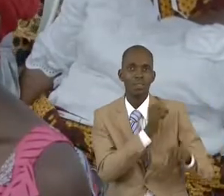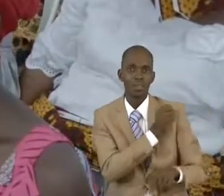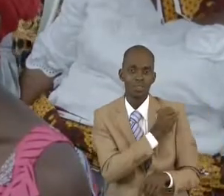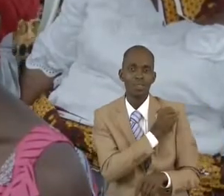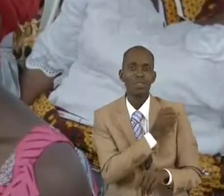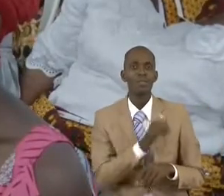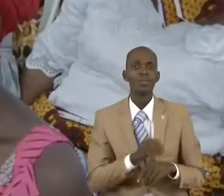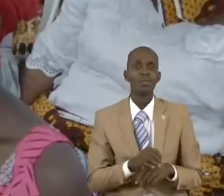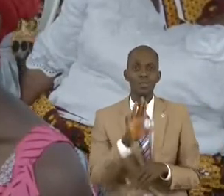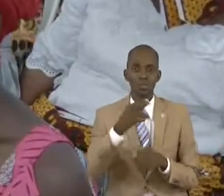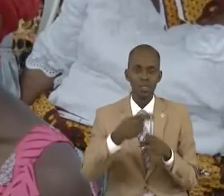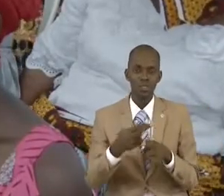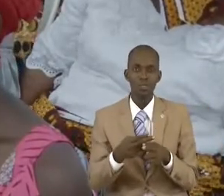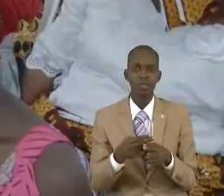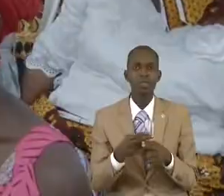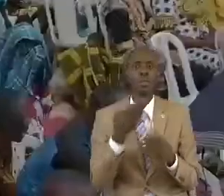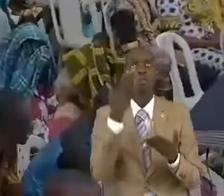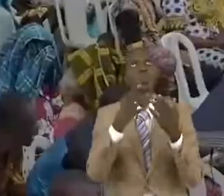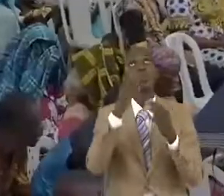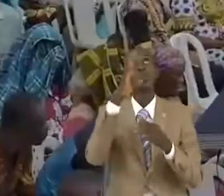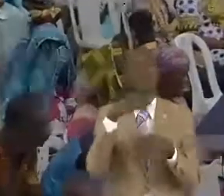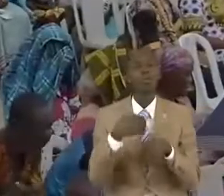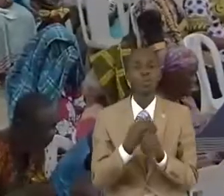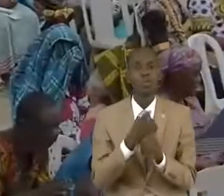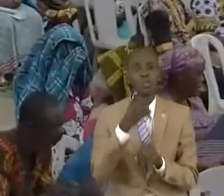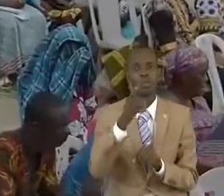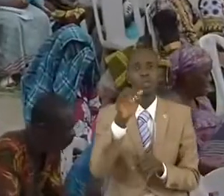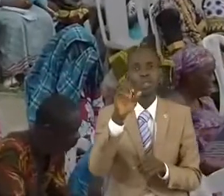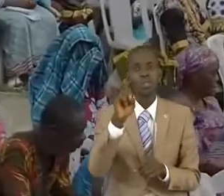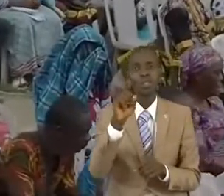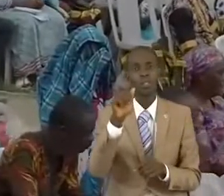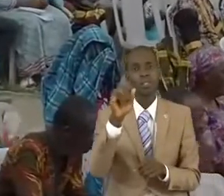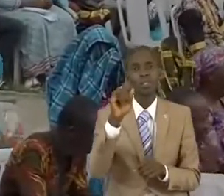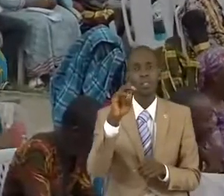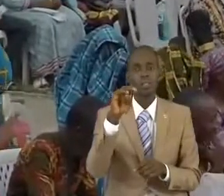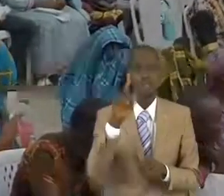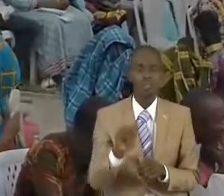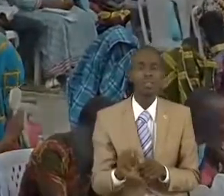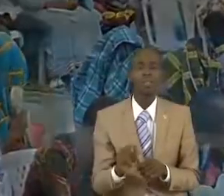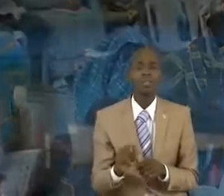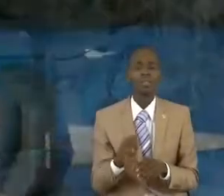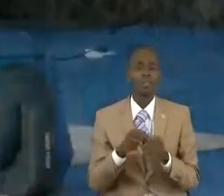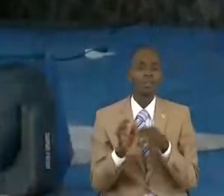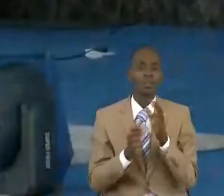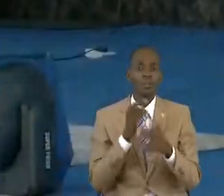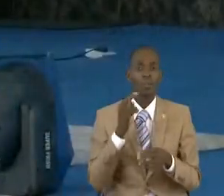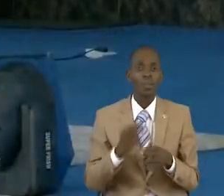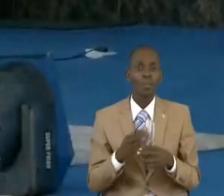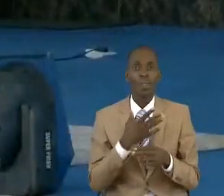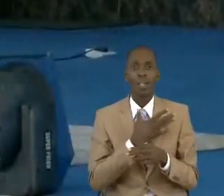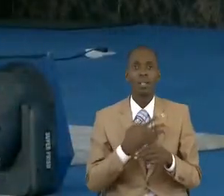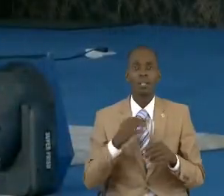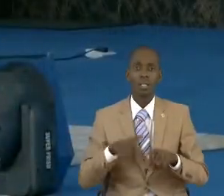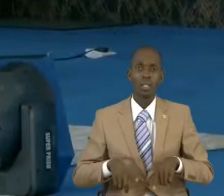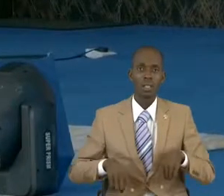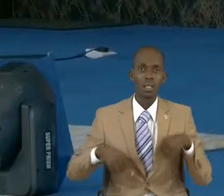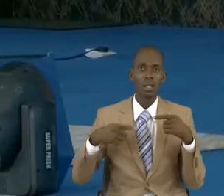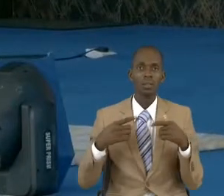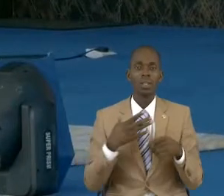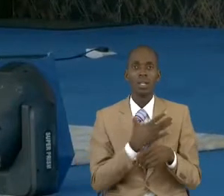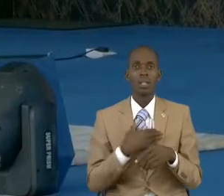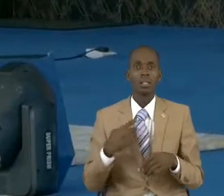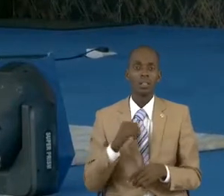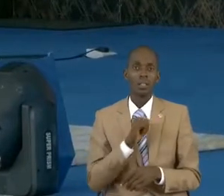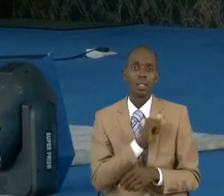May God make you a sage. And the life and the attitude and the